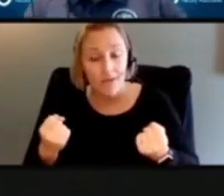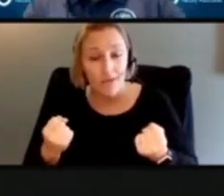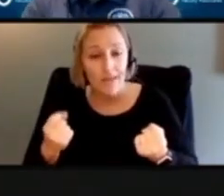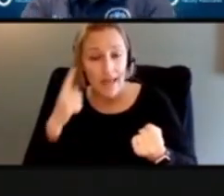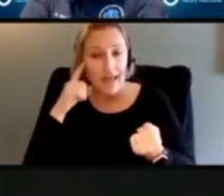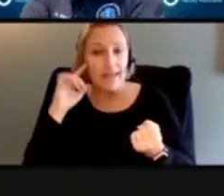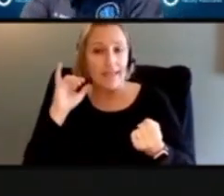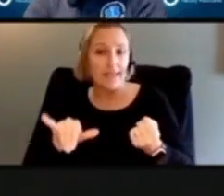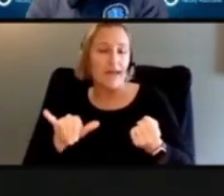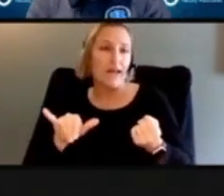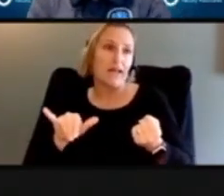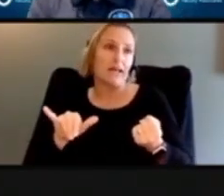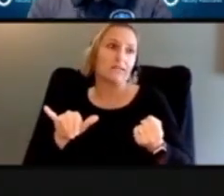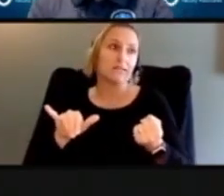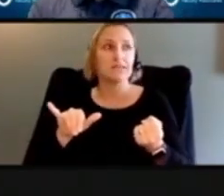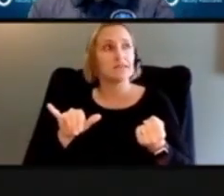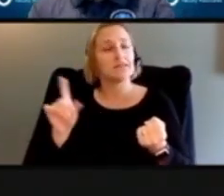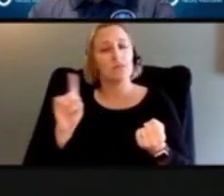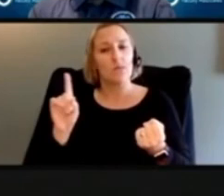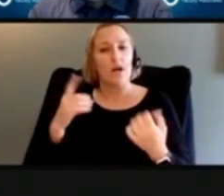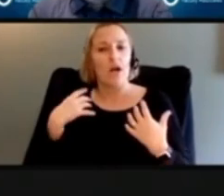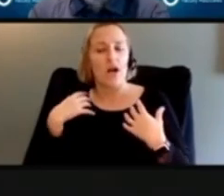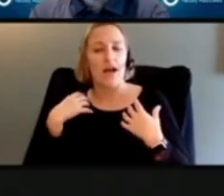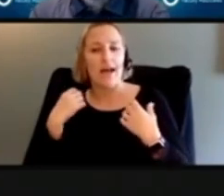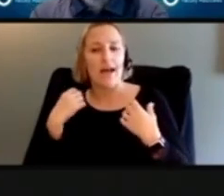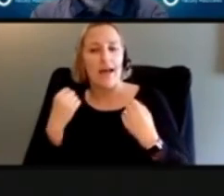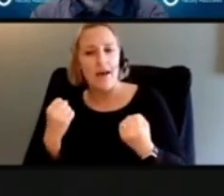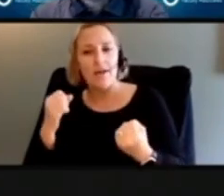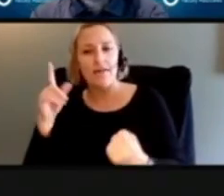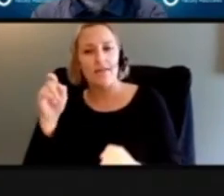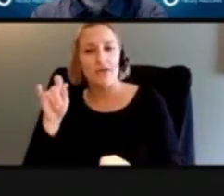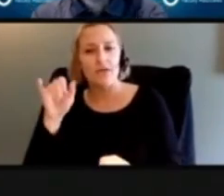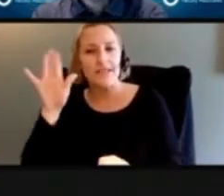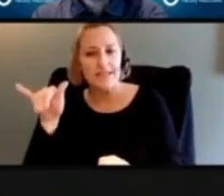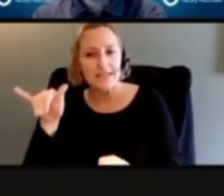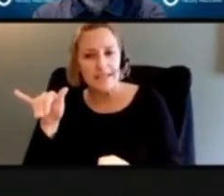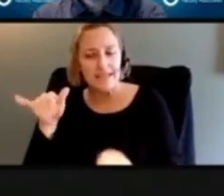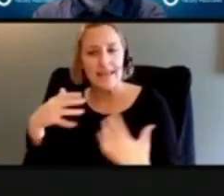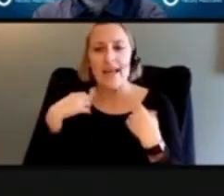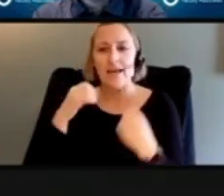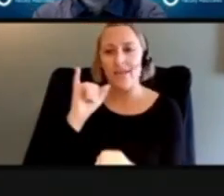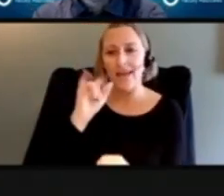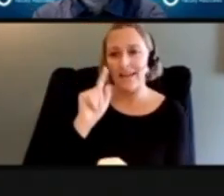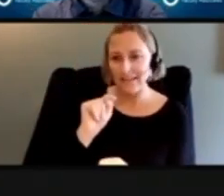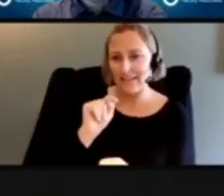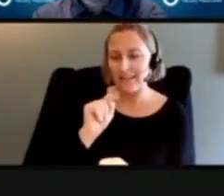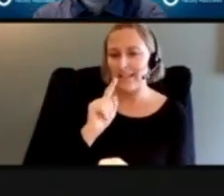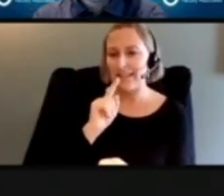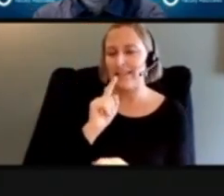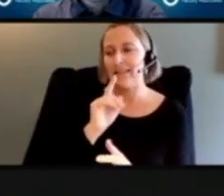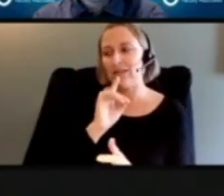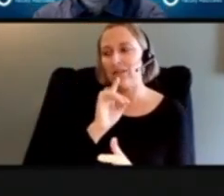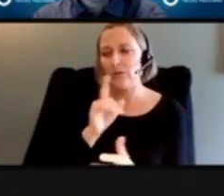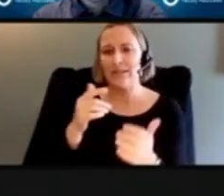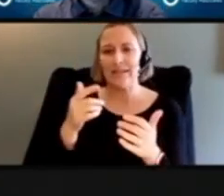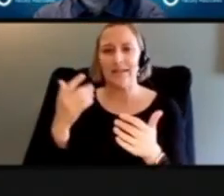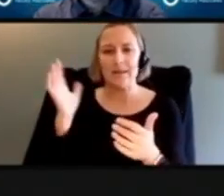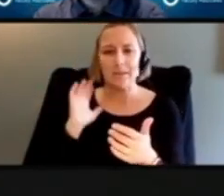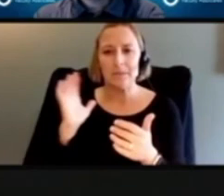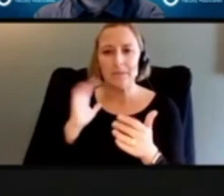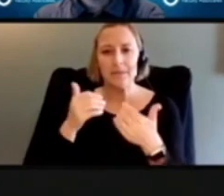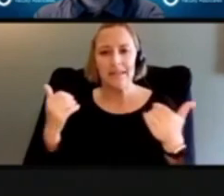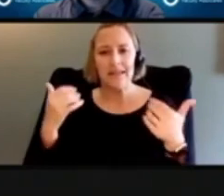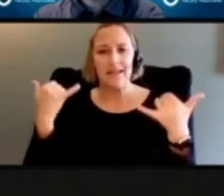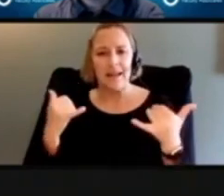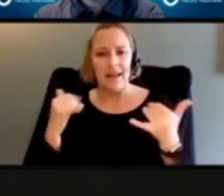and health IT has really lived in, so to speak, and primary care to converge, right? So often when we talk